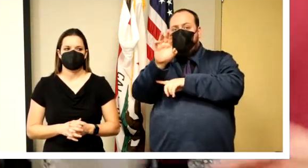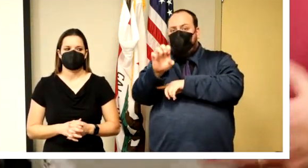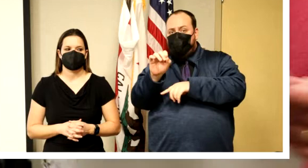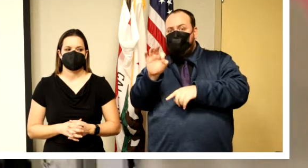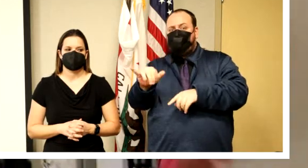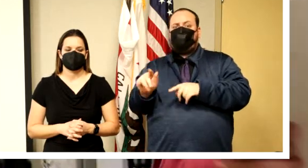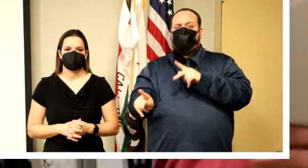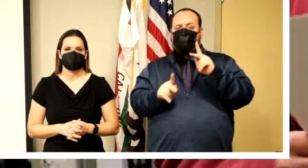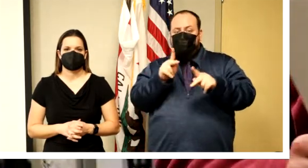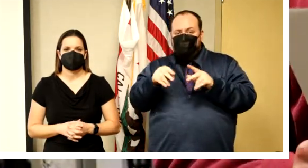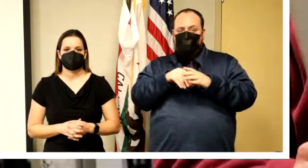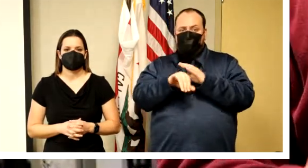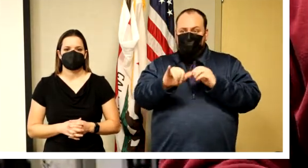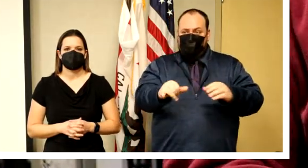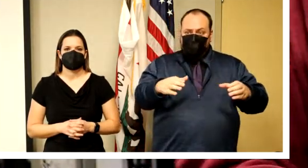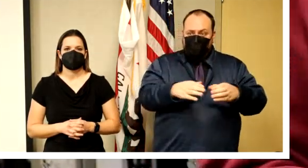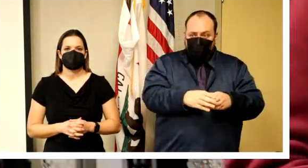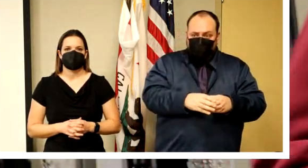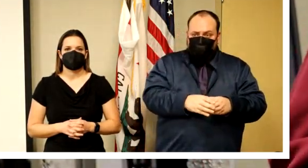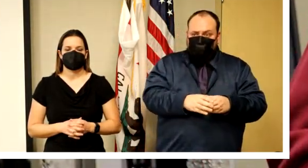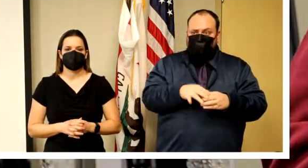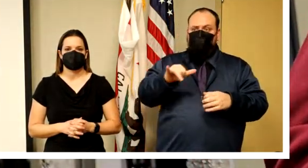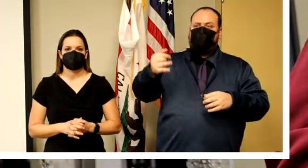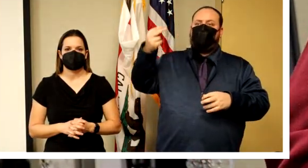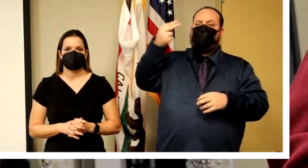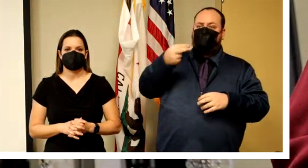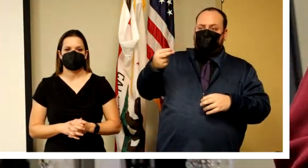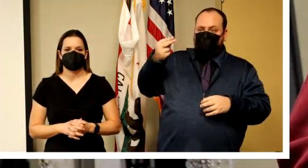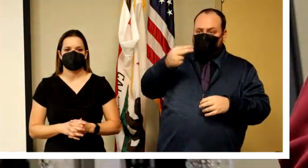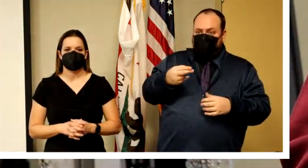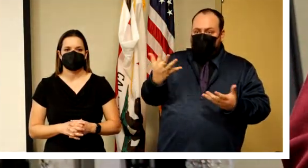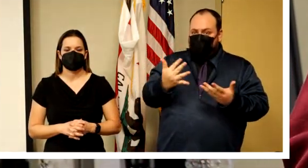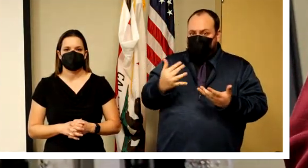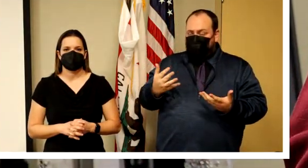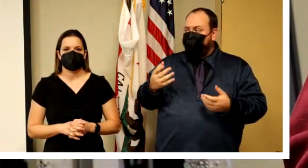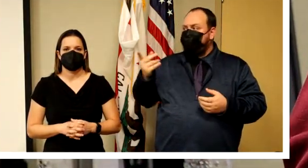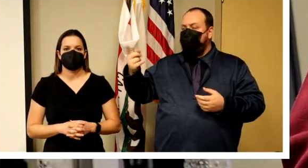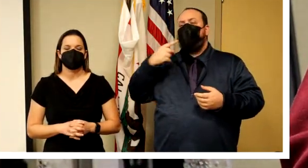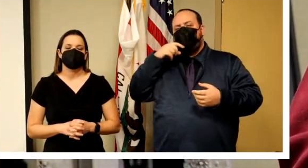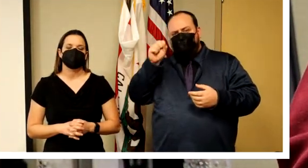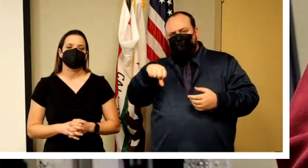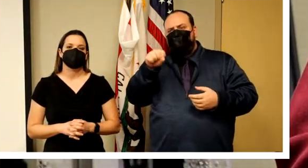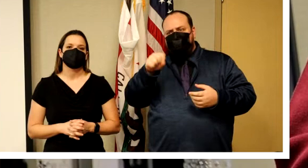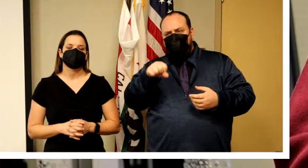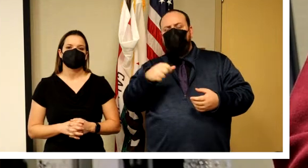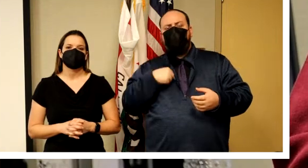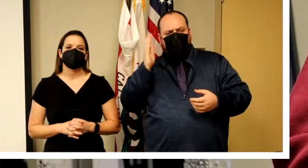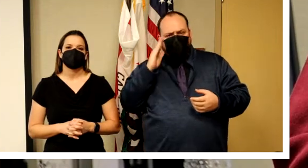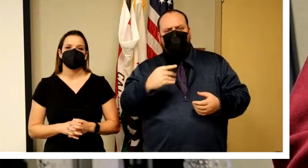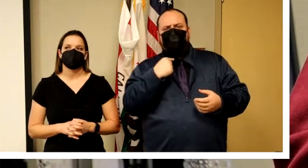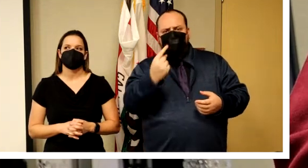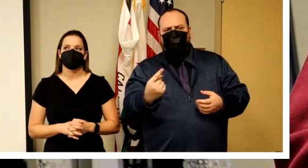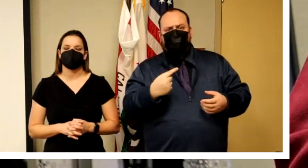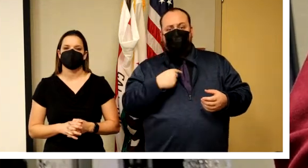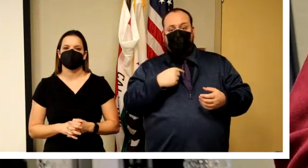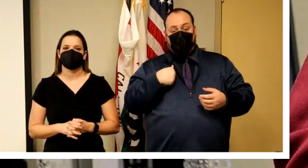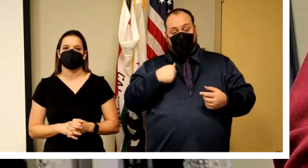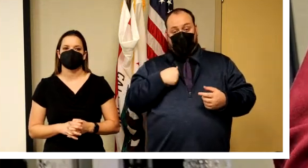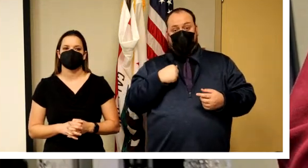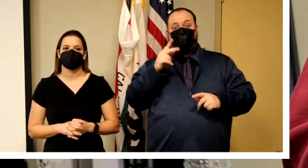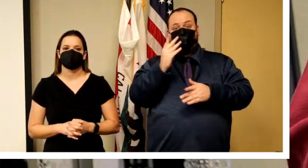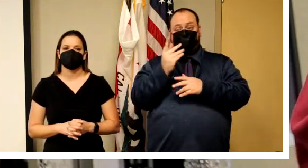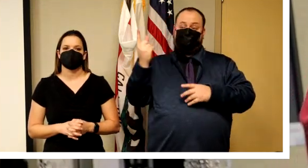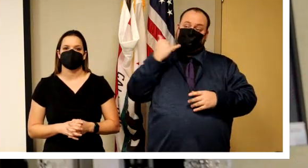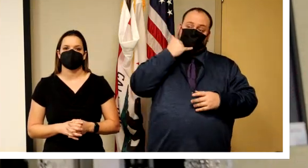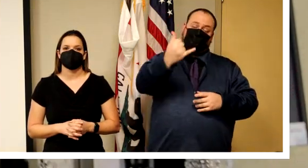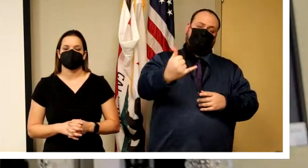the historical definitions of what. Yes, and I will tell you that I got yelled at. The reason